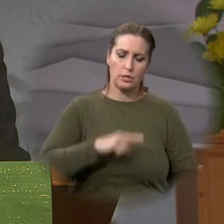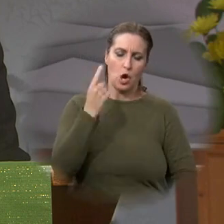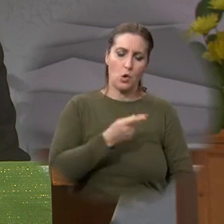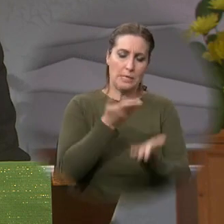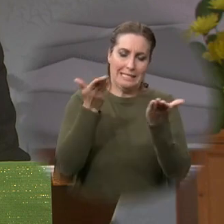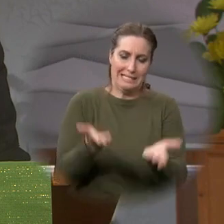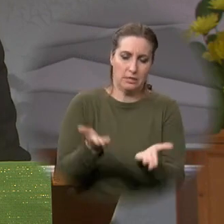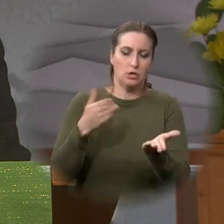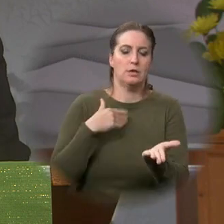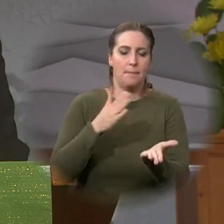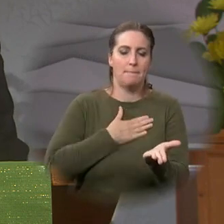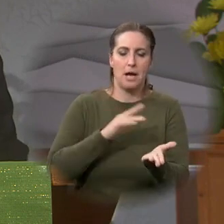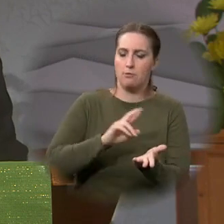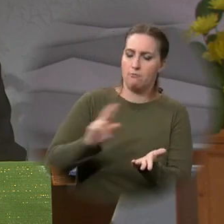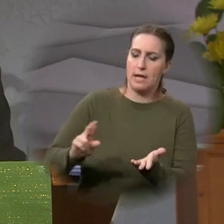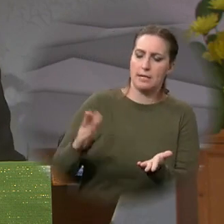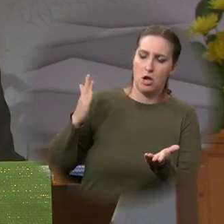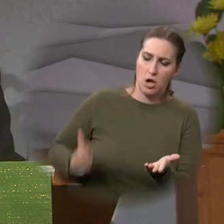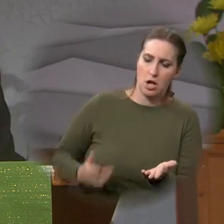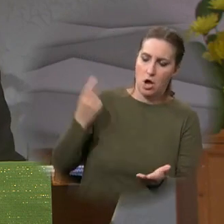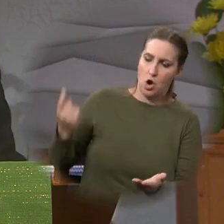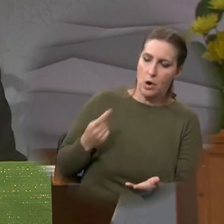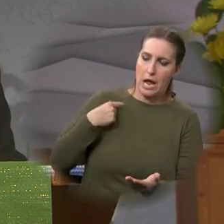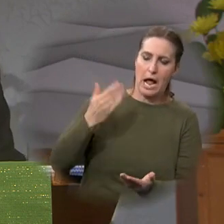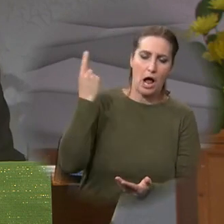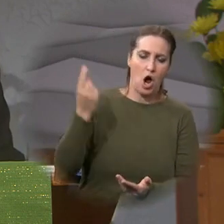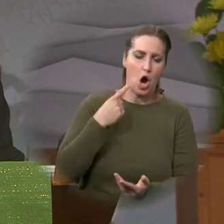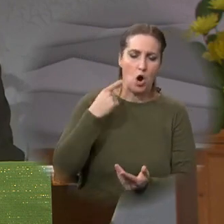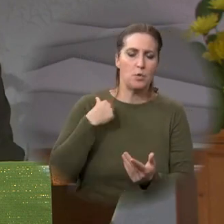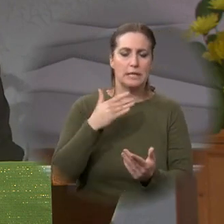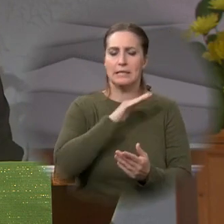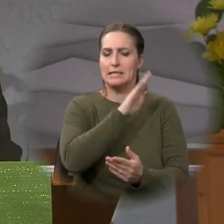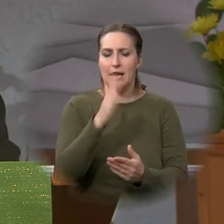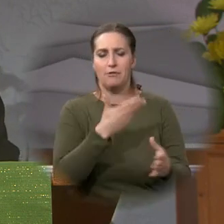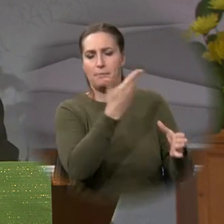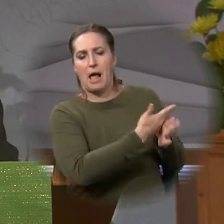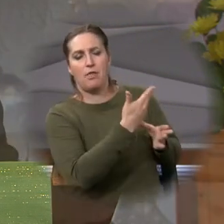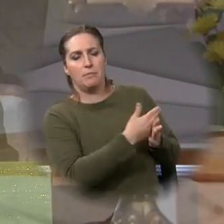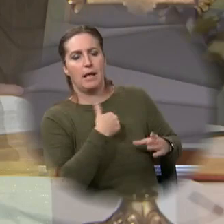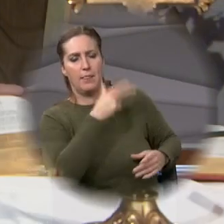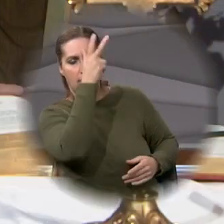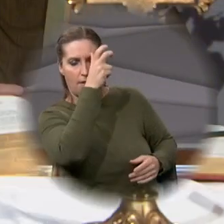me. With him at my right hand, I shall not be disturbed.